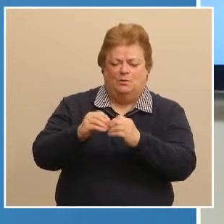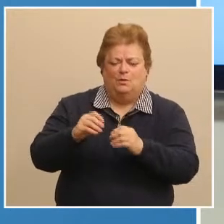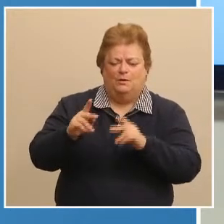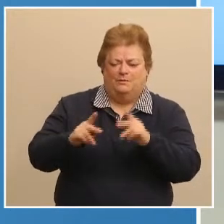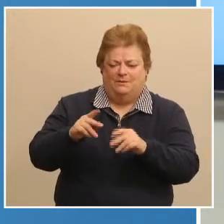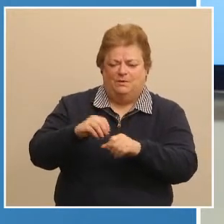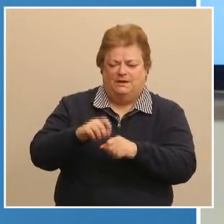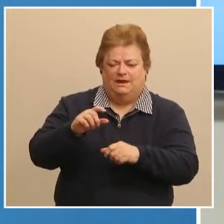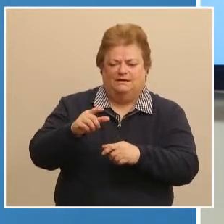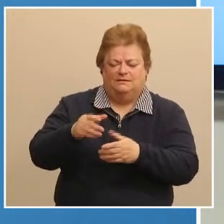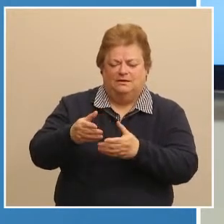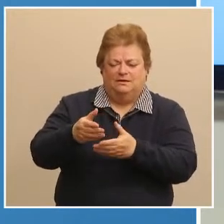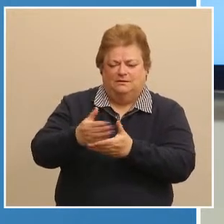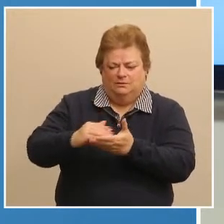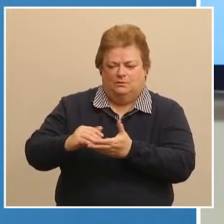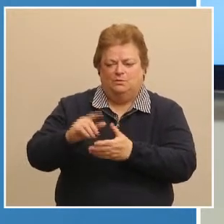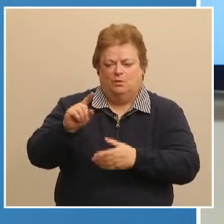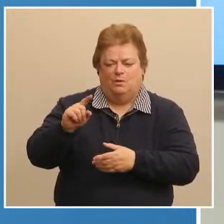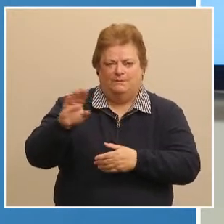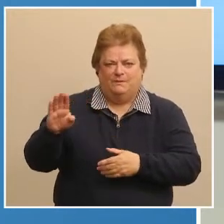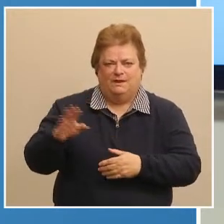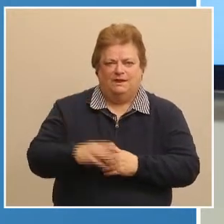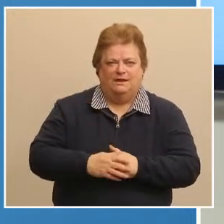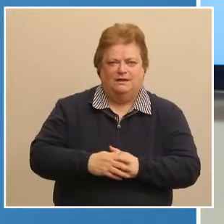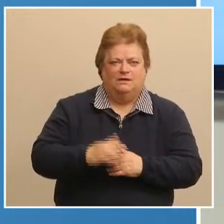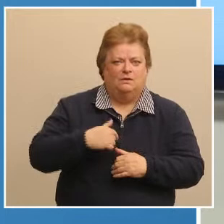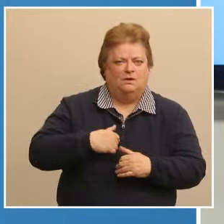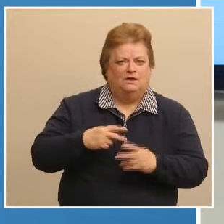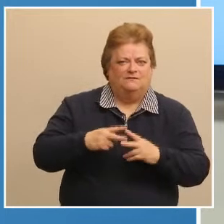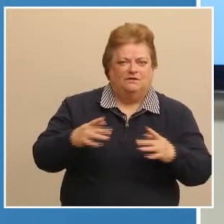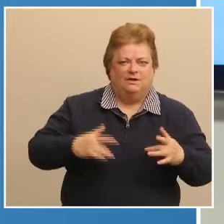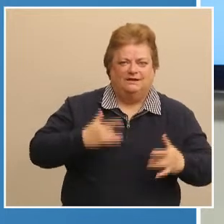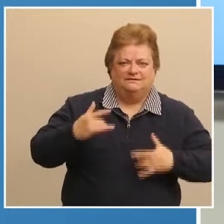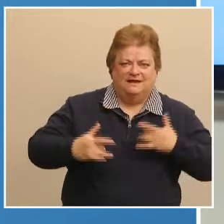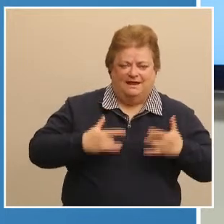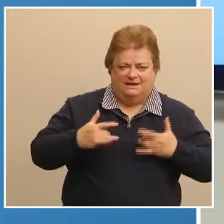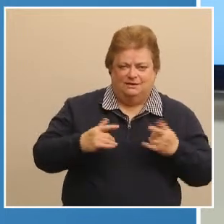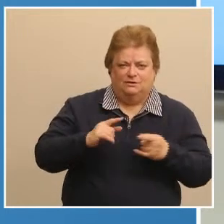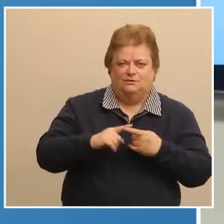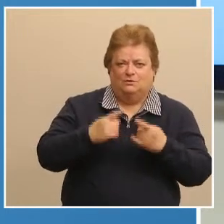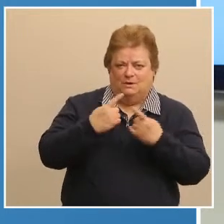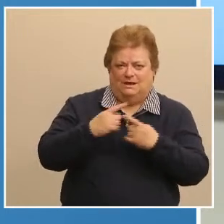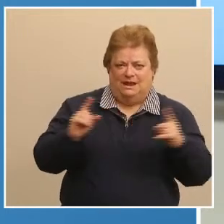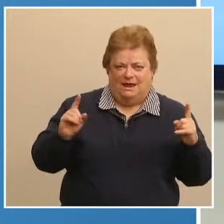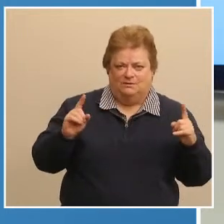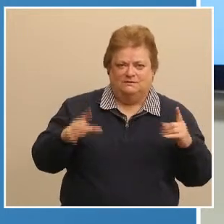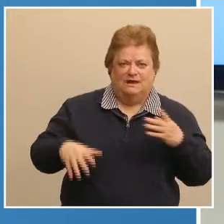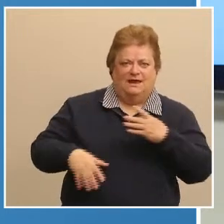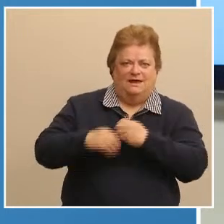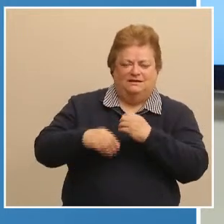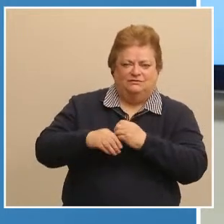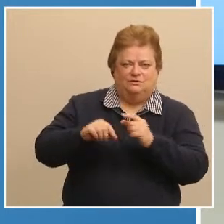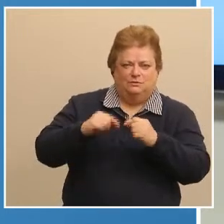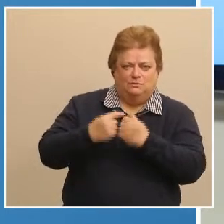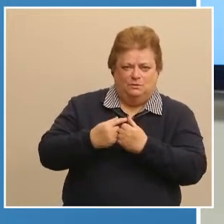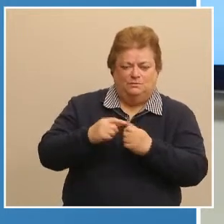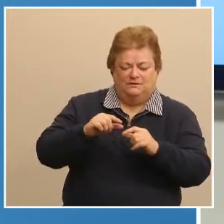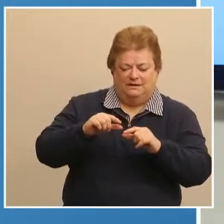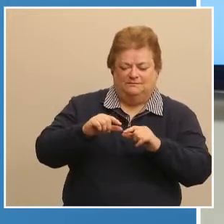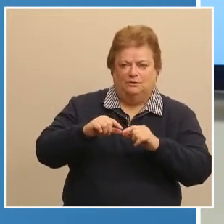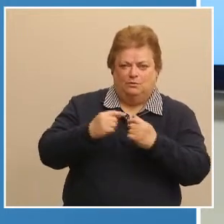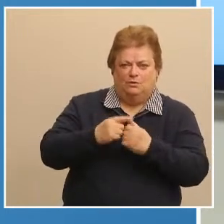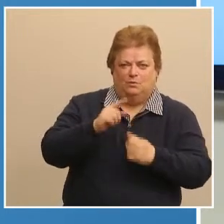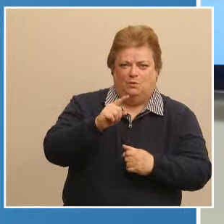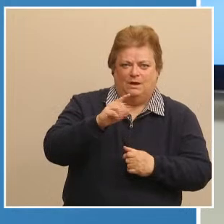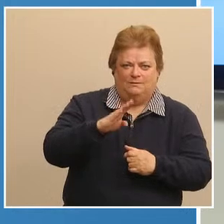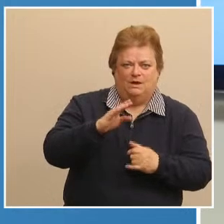1B priority groups. Today, we are very excited to announce additional groups in Phase 1B